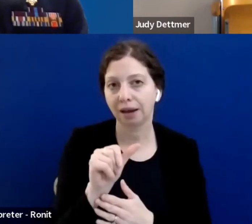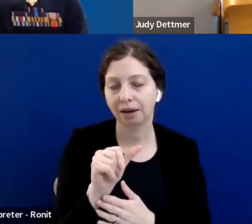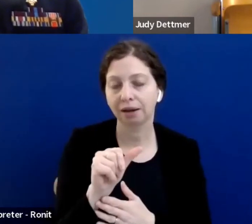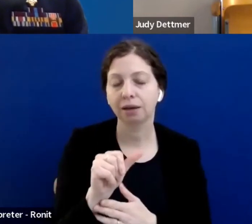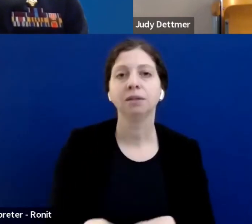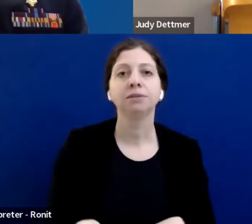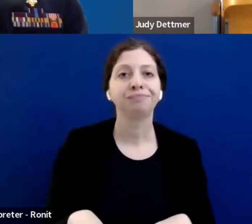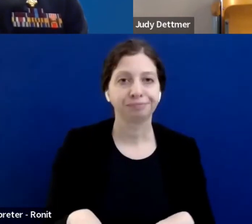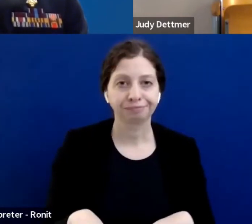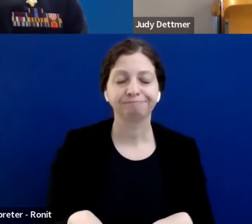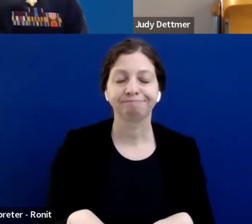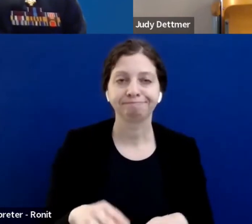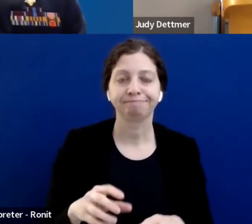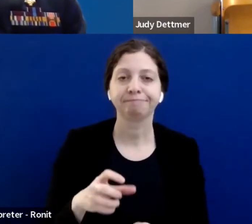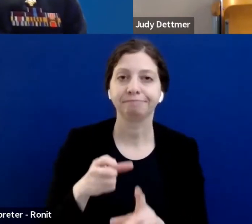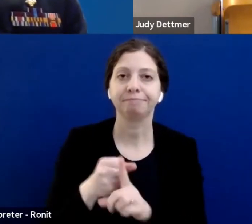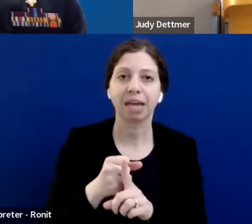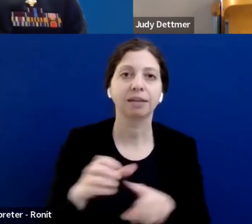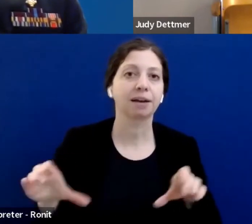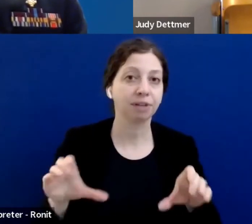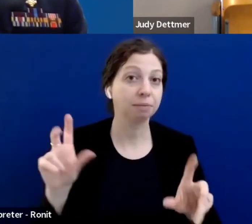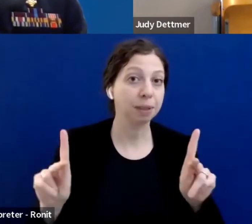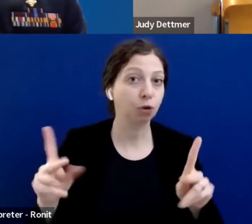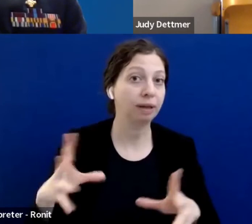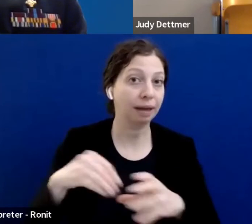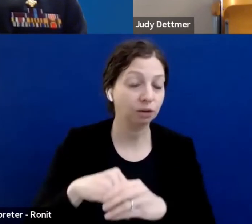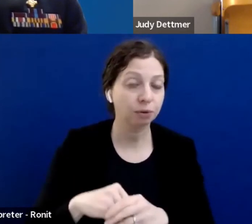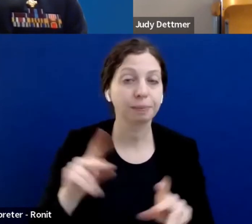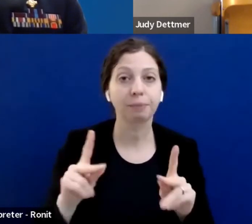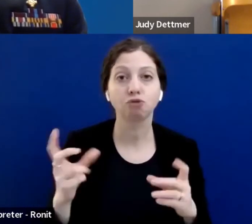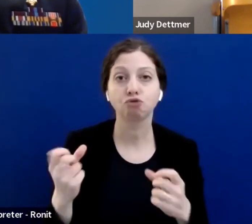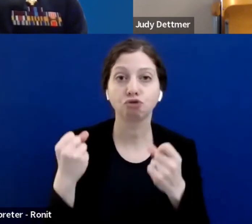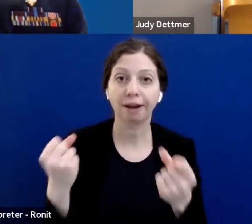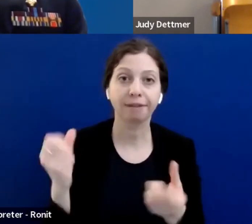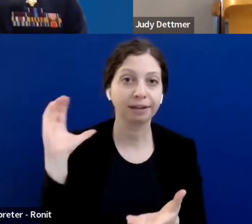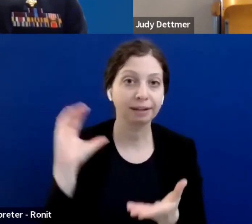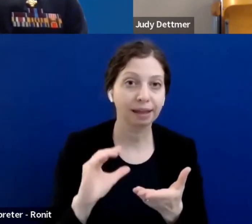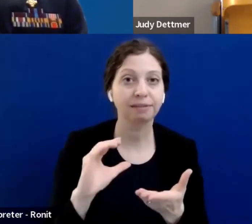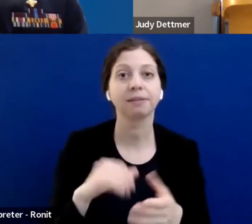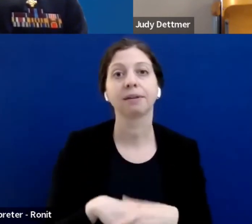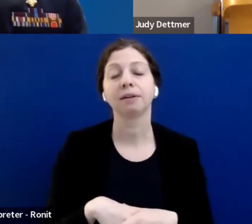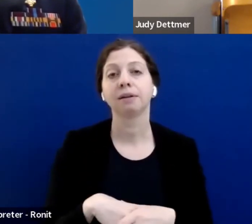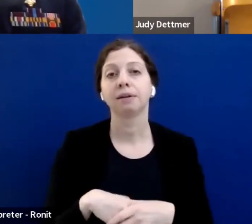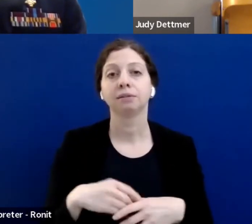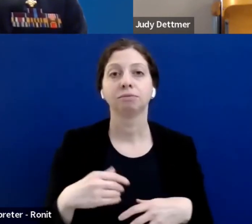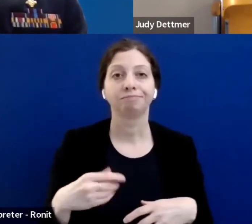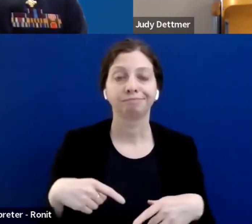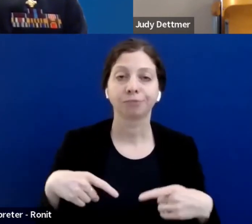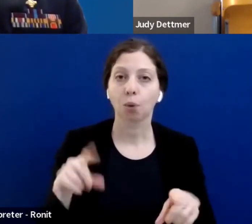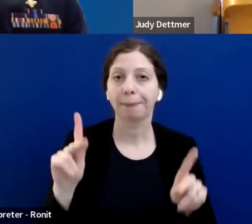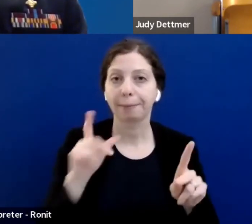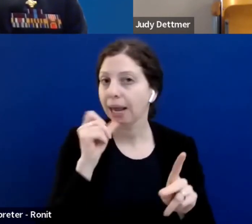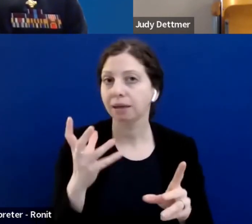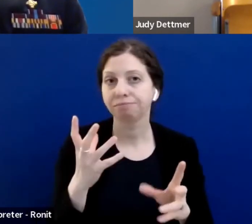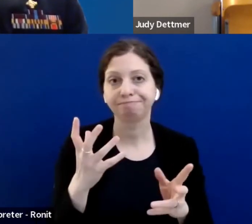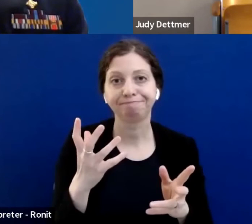Certainly it impacted the activities people were engaged in. People were driving fewer miles. For a while there, people weren't engaging in,